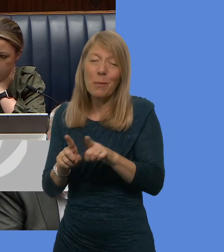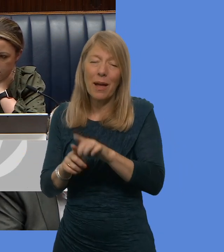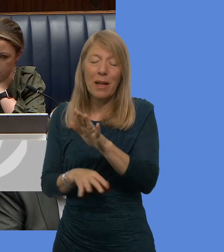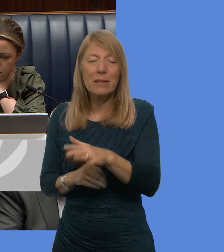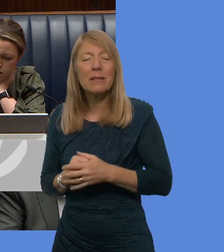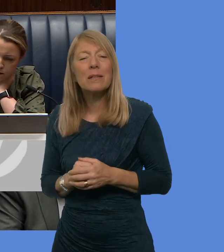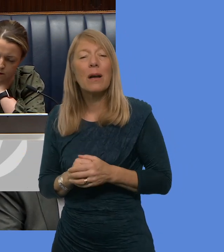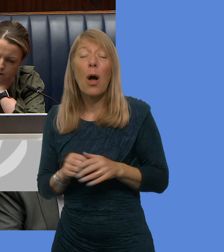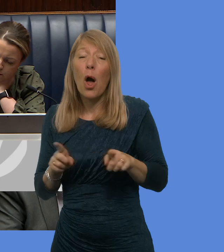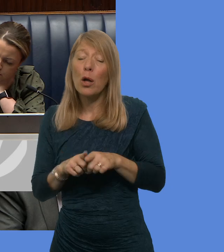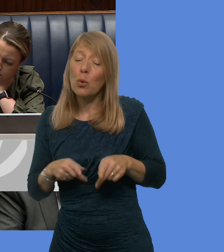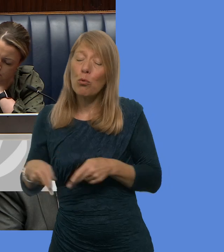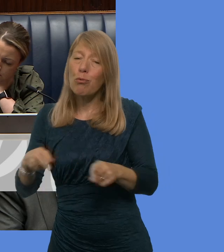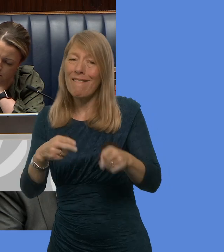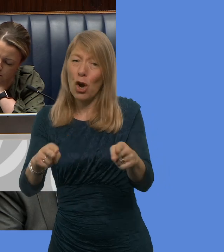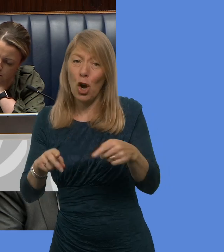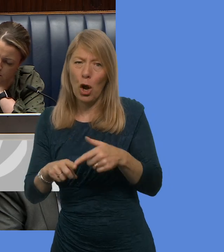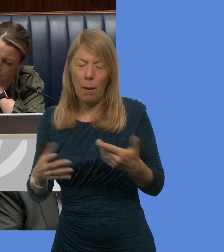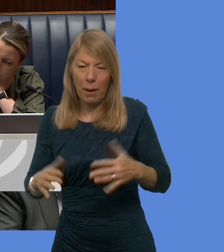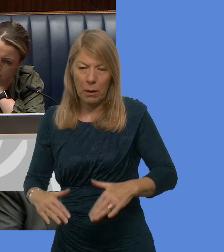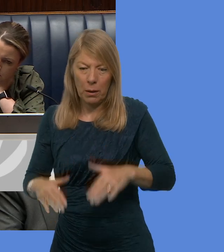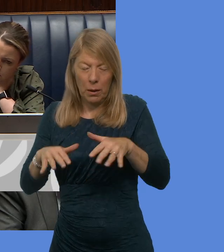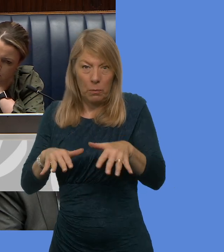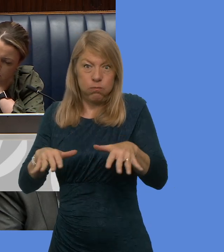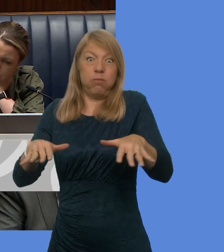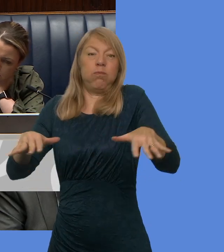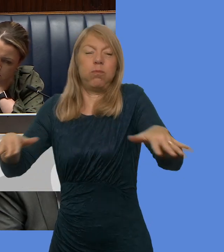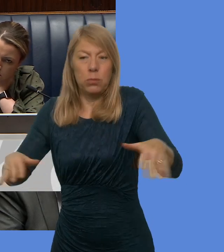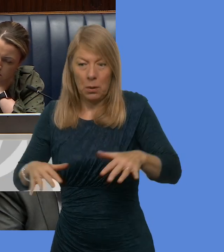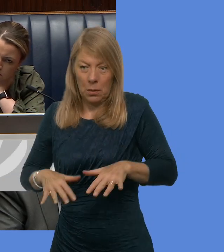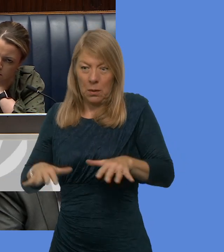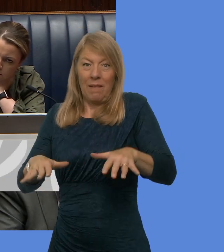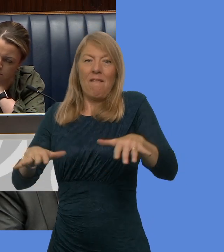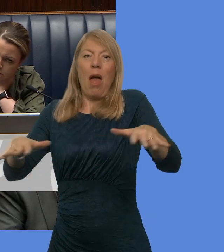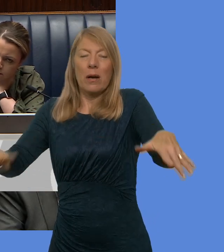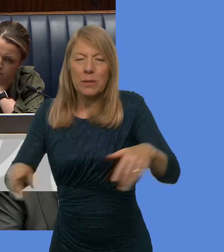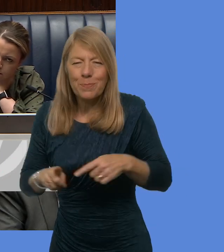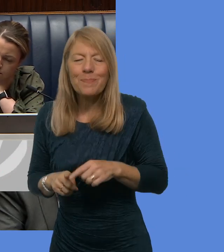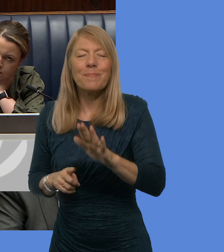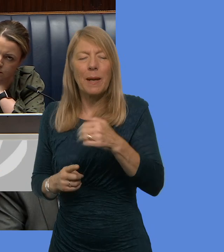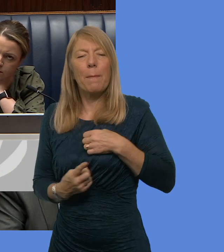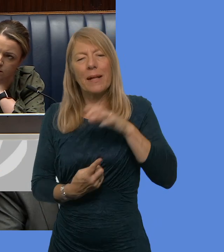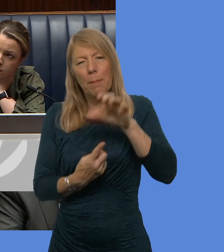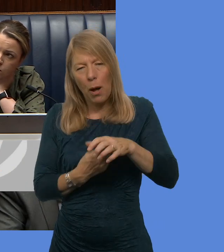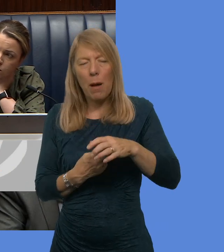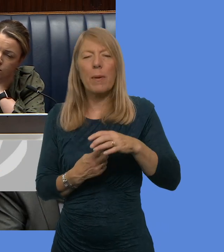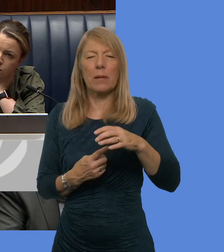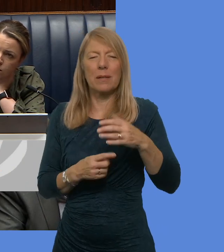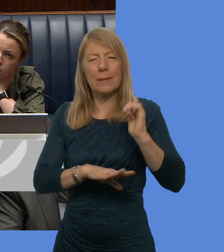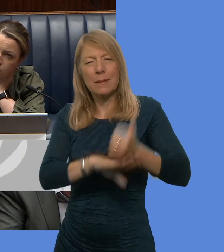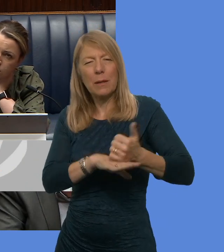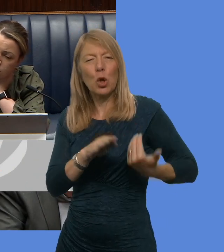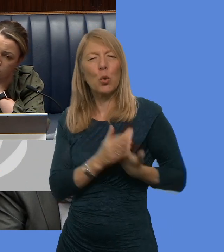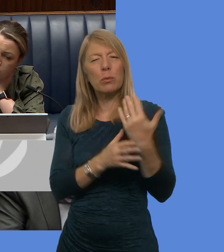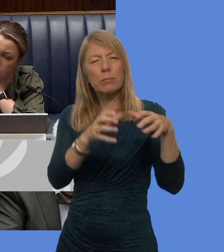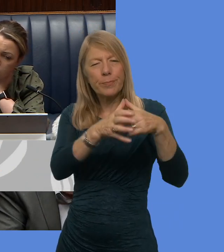my department will also continue its inspection and maintenance regime in relation to designated watercourses and their associated